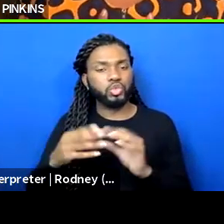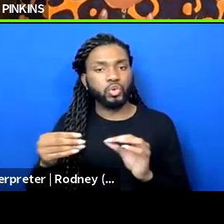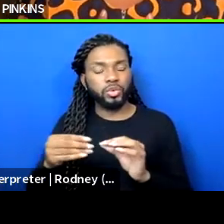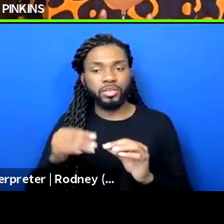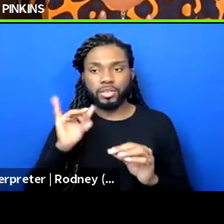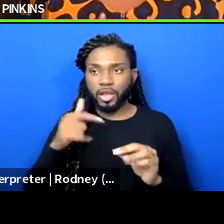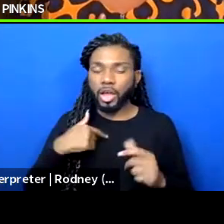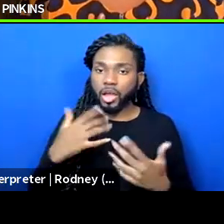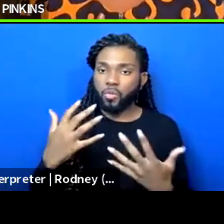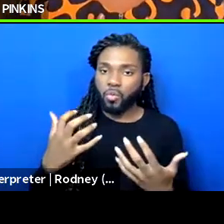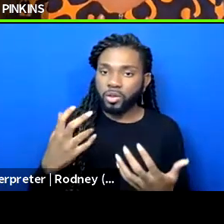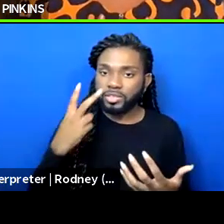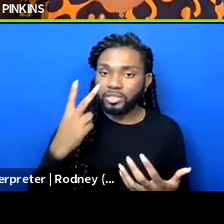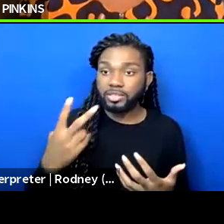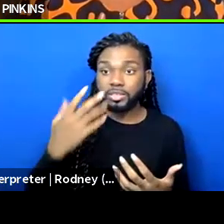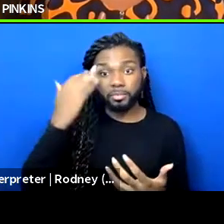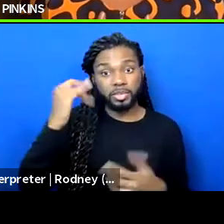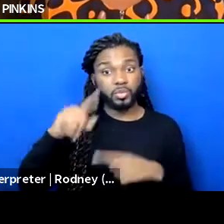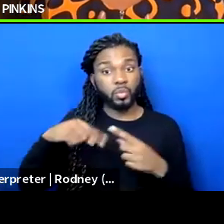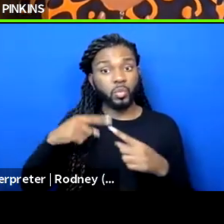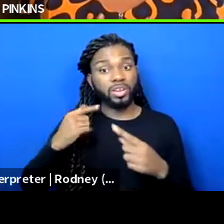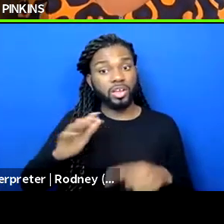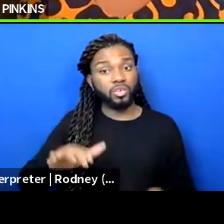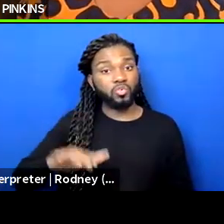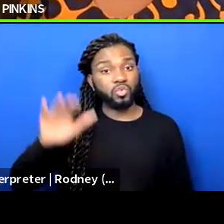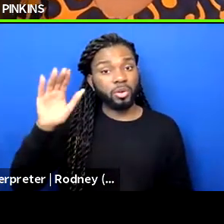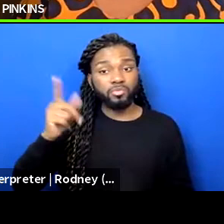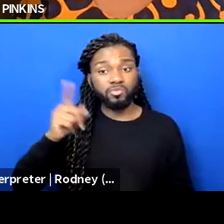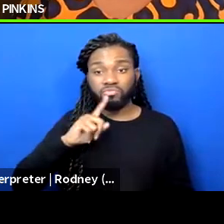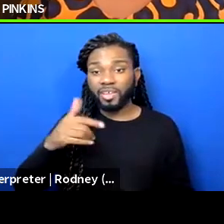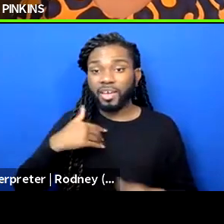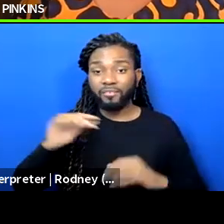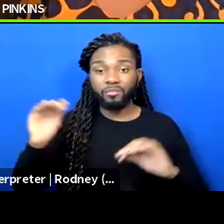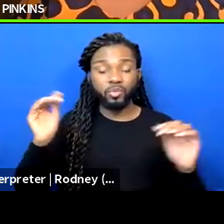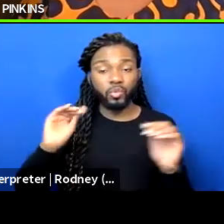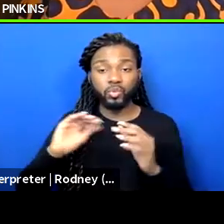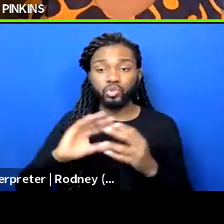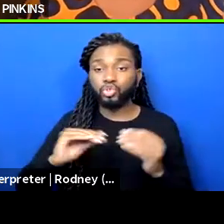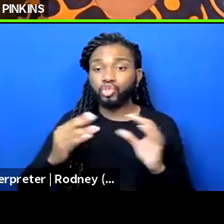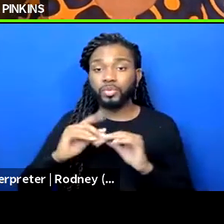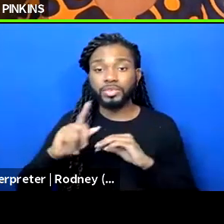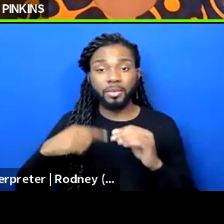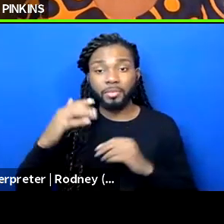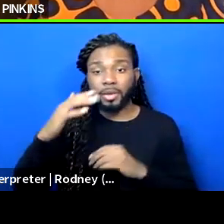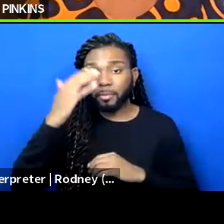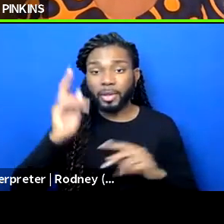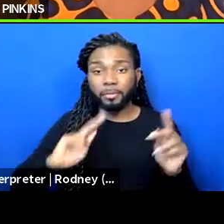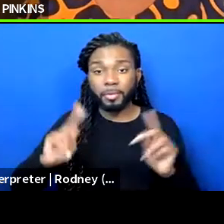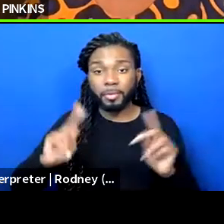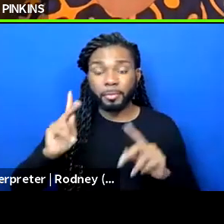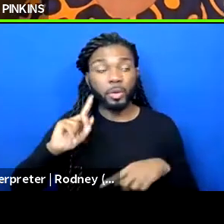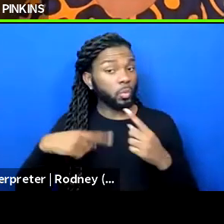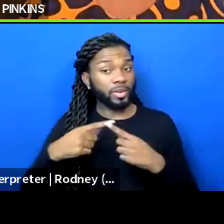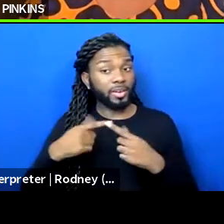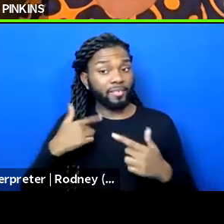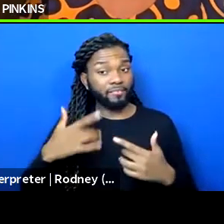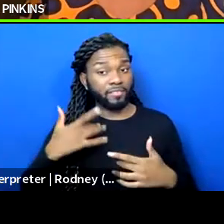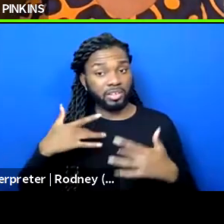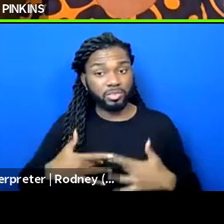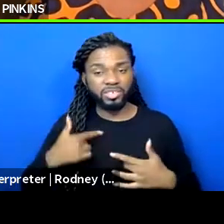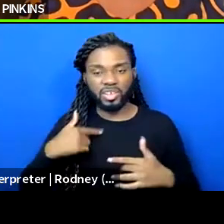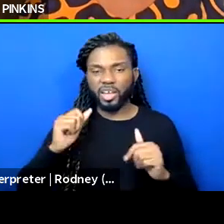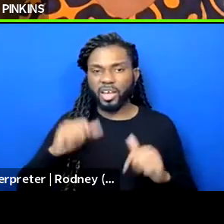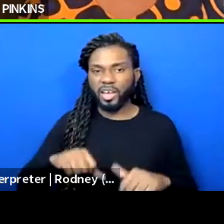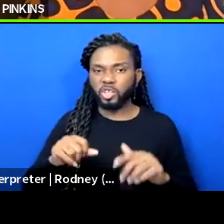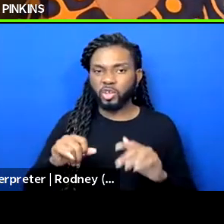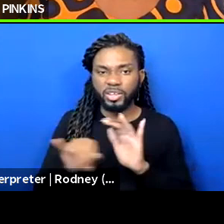to see, because when I was growing up, there were no stories about Black people. When I felt oppressed, I had to